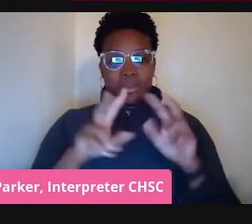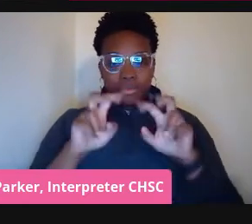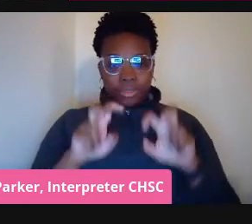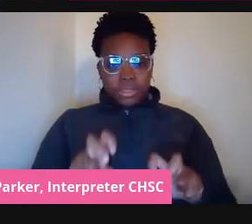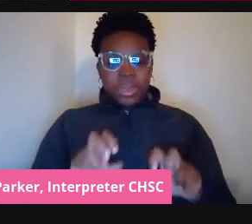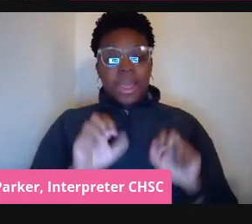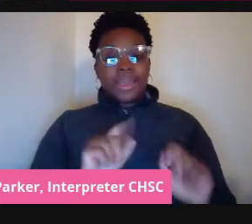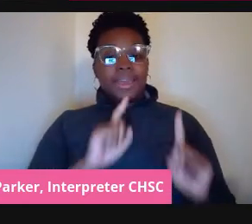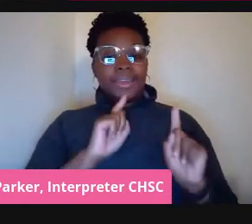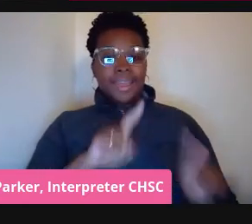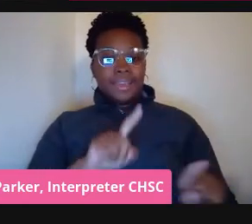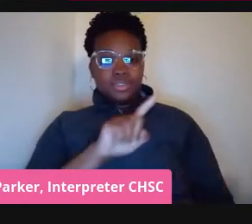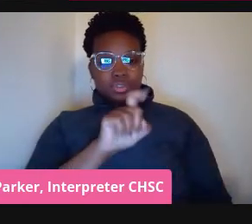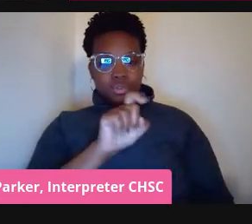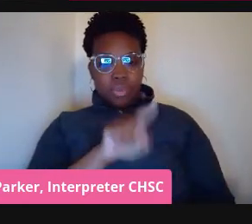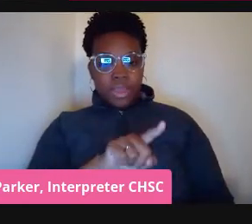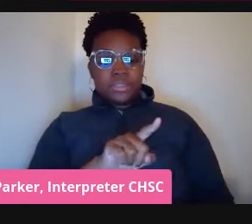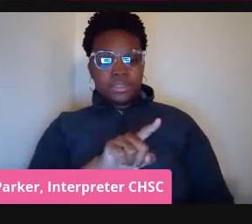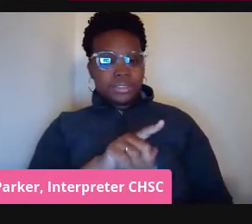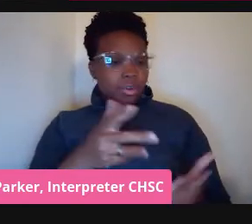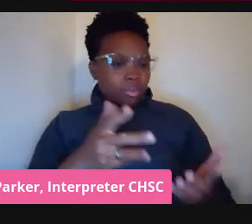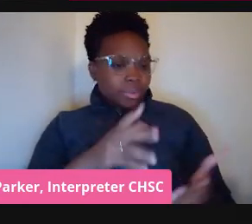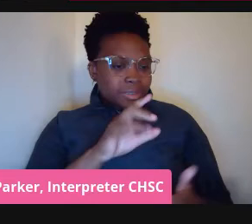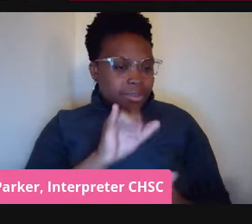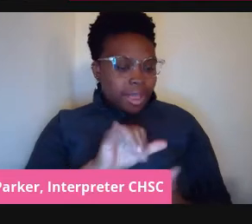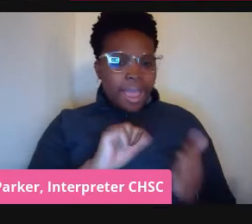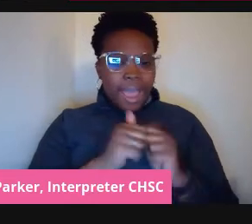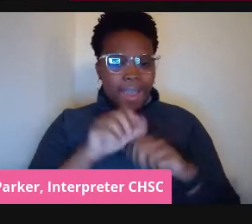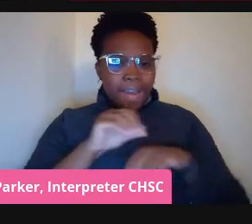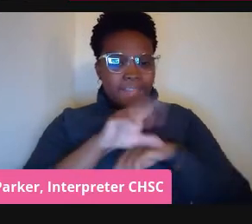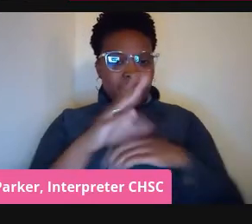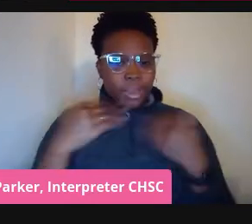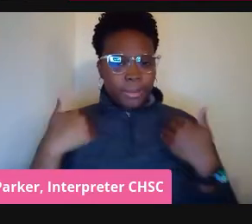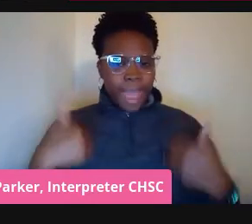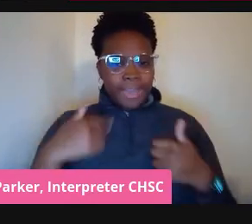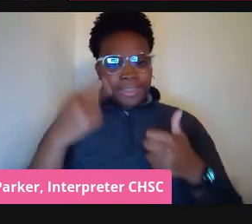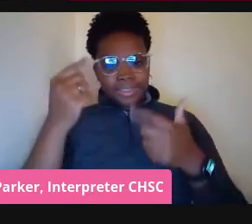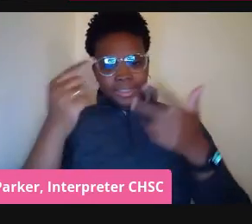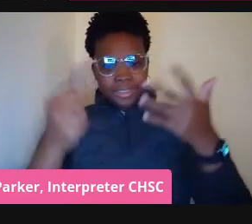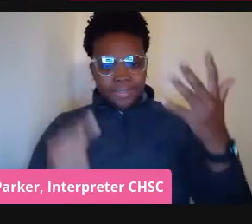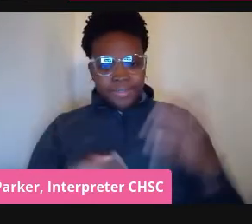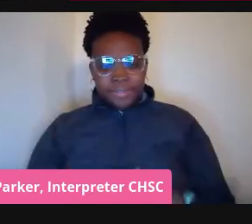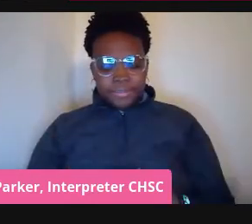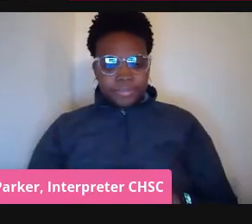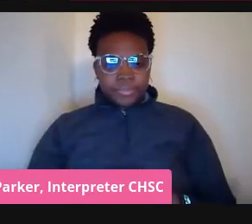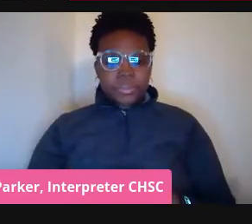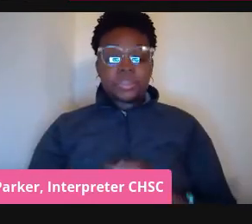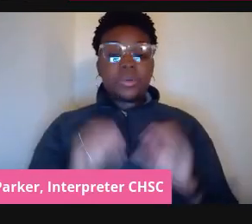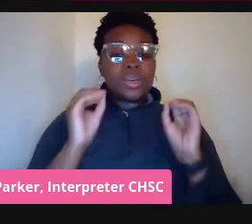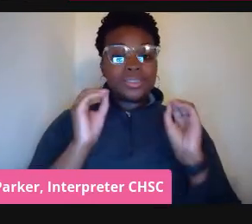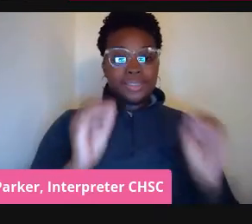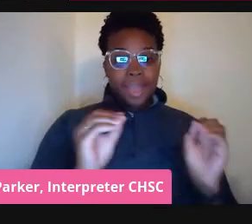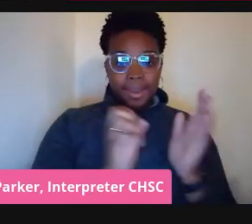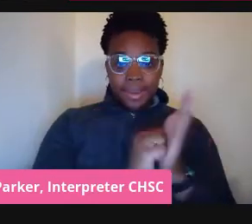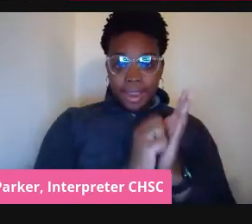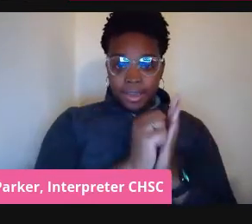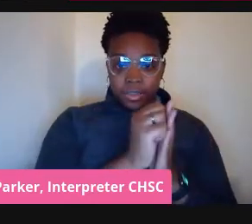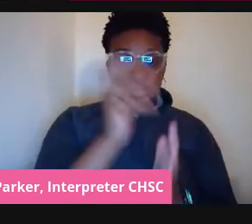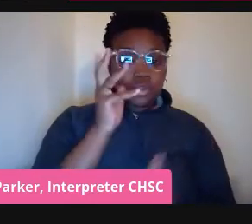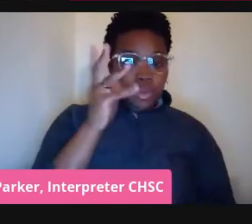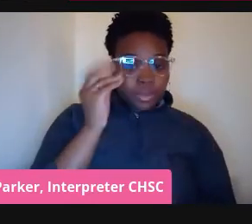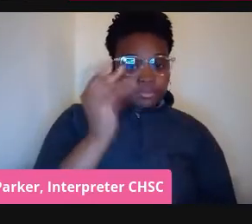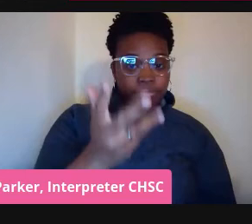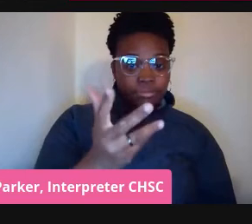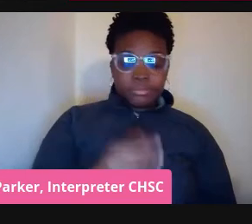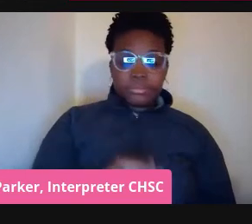as to, what they are and how they could affect your body and things like that. So they are non-cancerous. I will say that